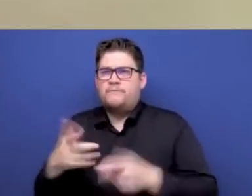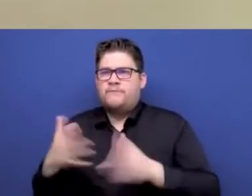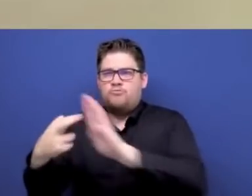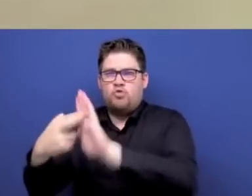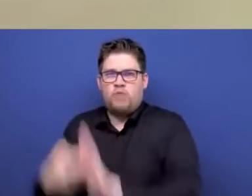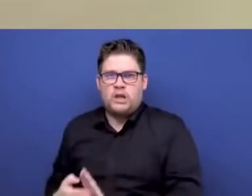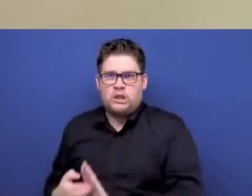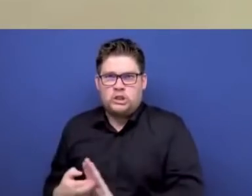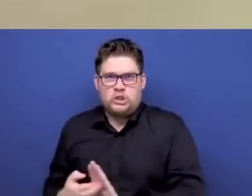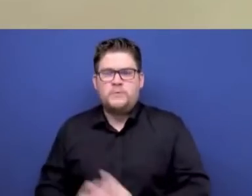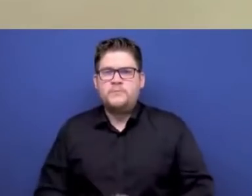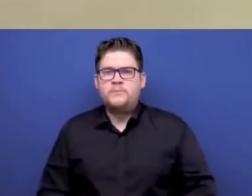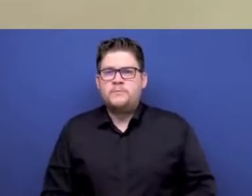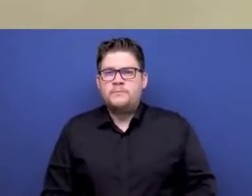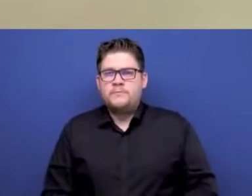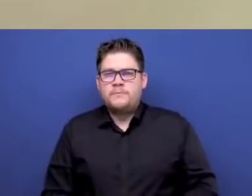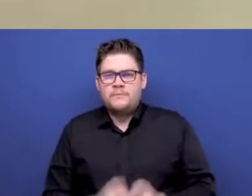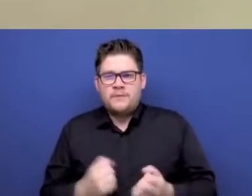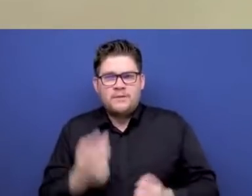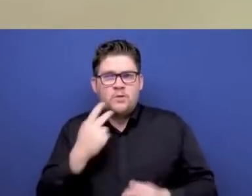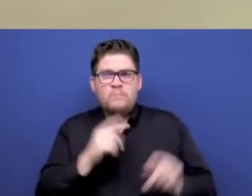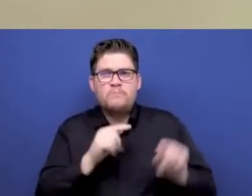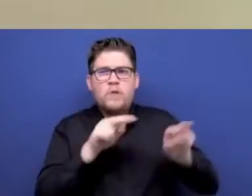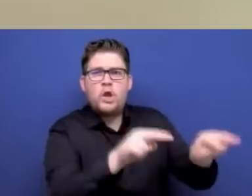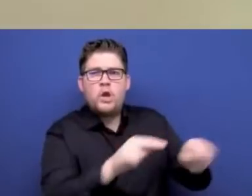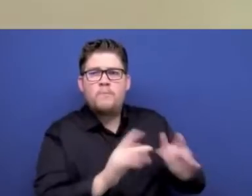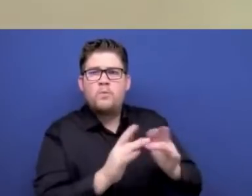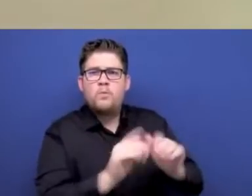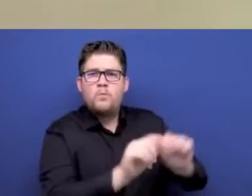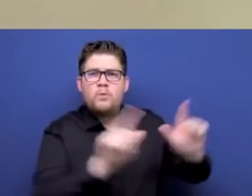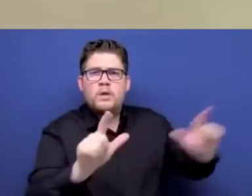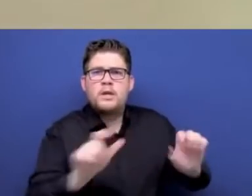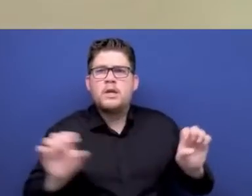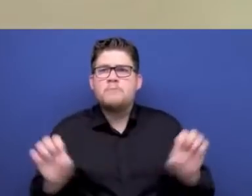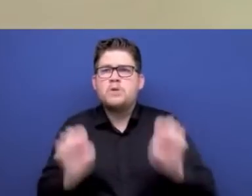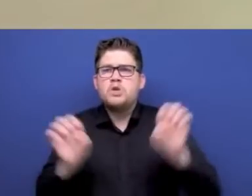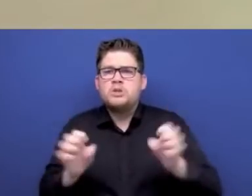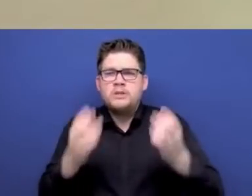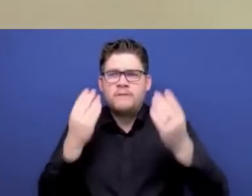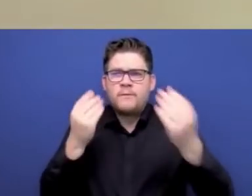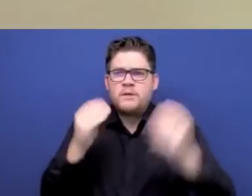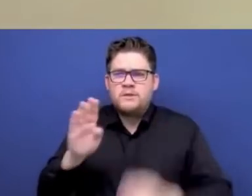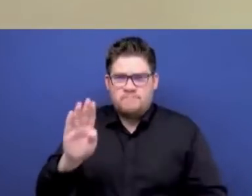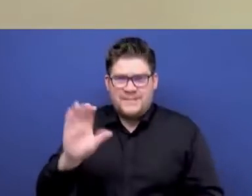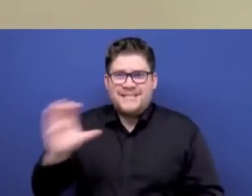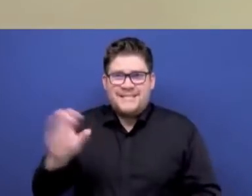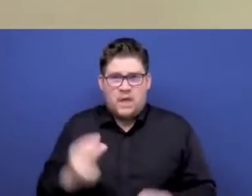reception centers near you, or call our emergency support services line at